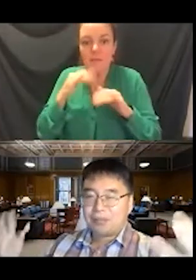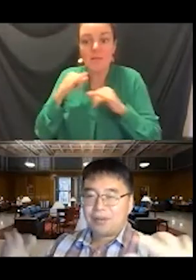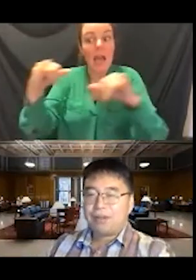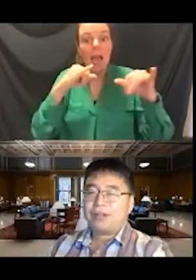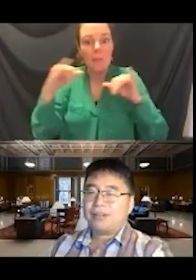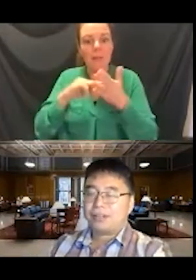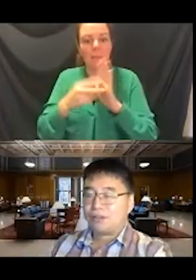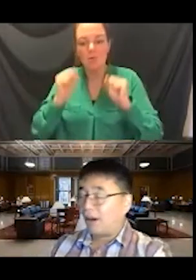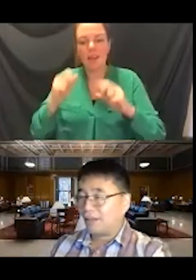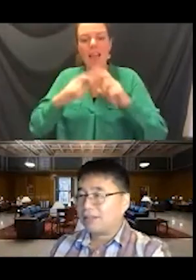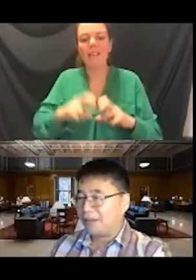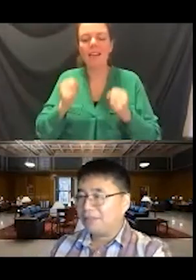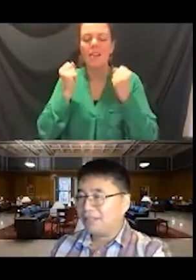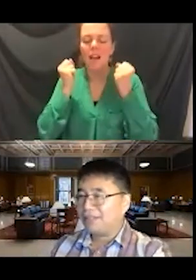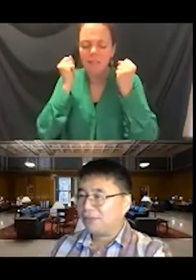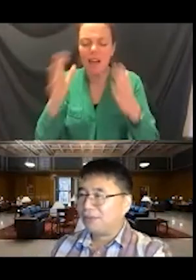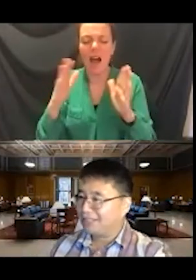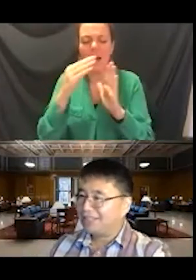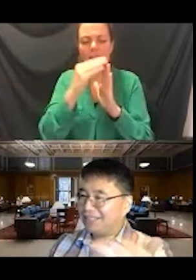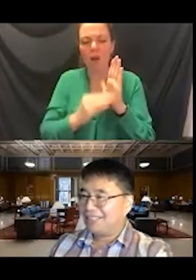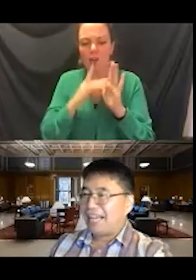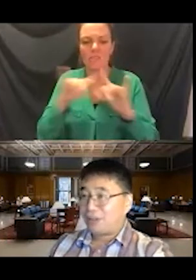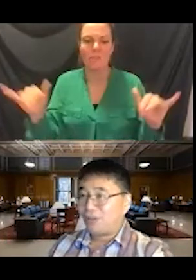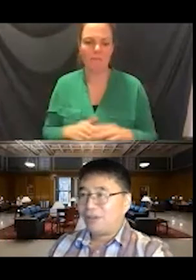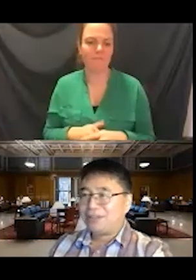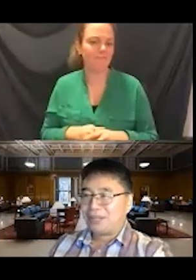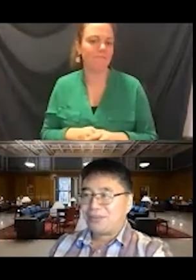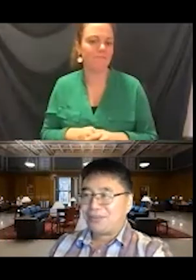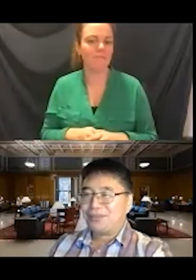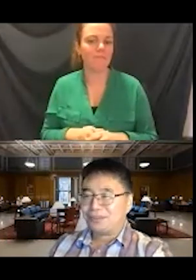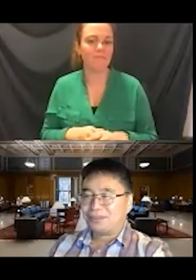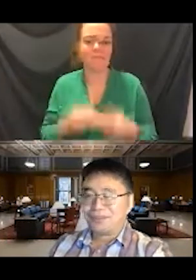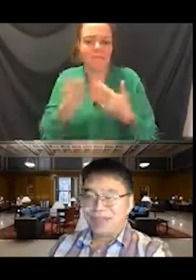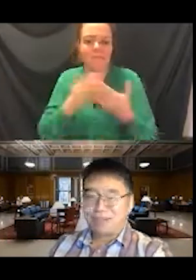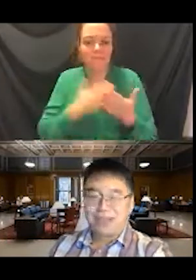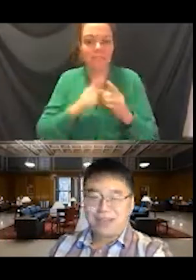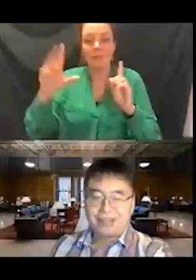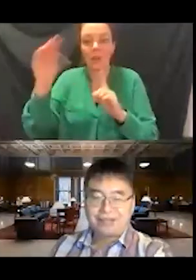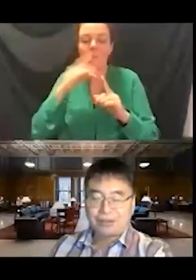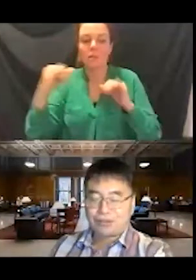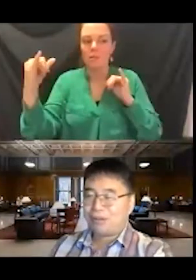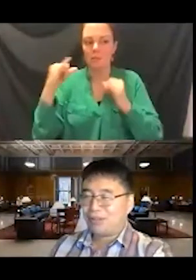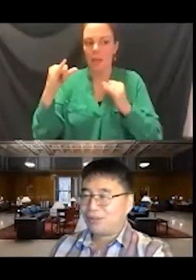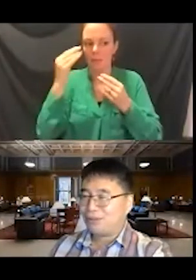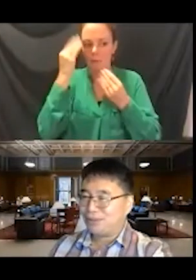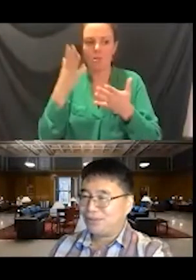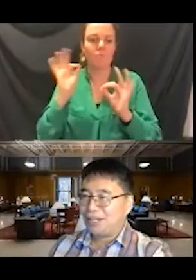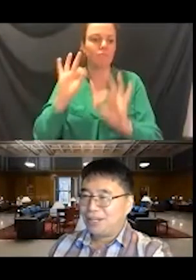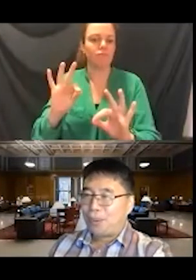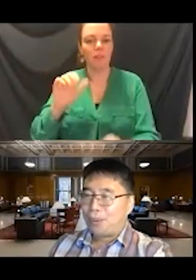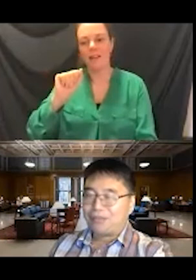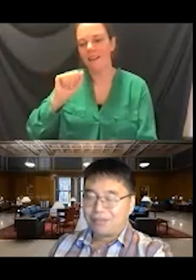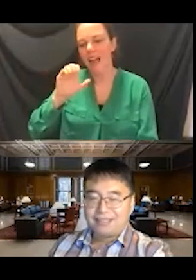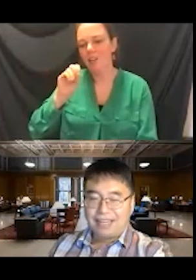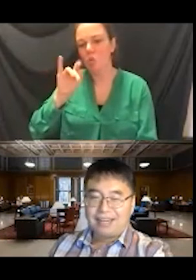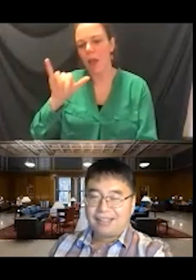large number of records across companies for actuaries. So that's what they do, right? So they actually have actuaries who